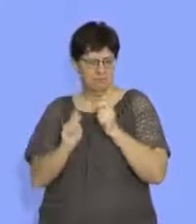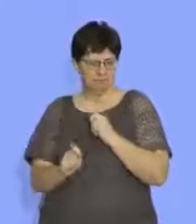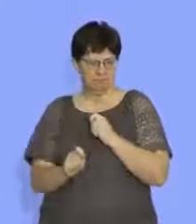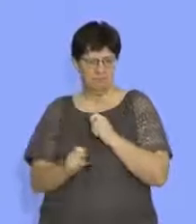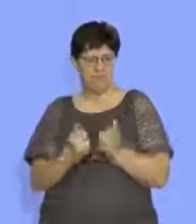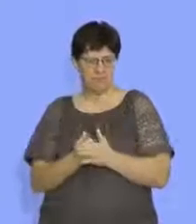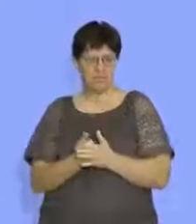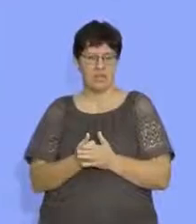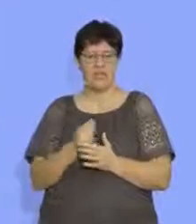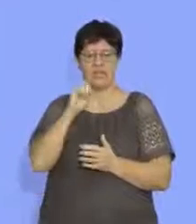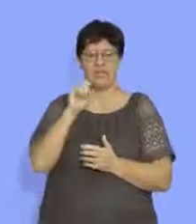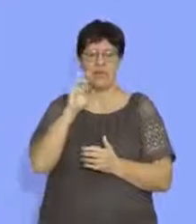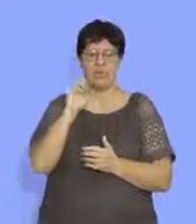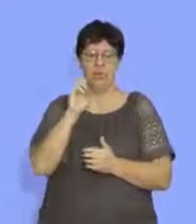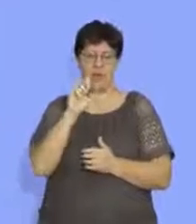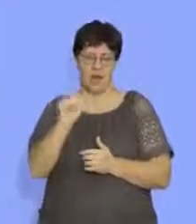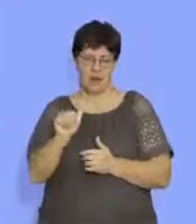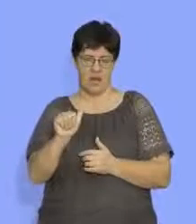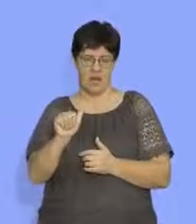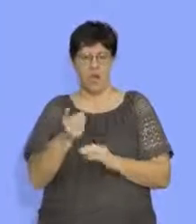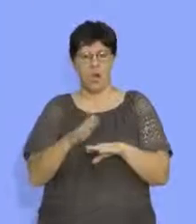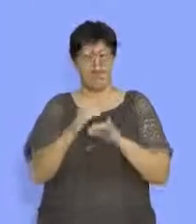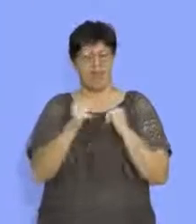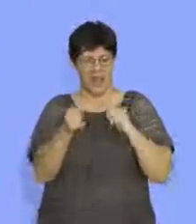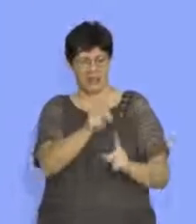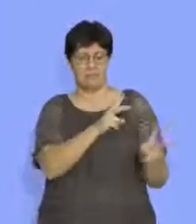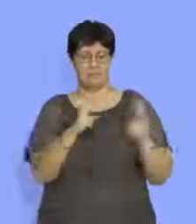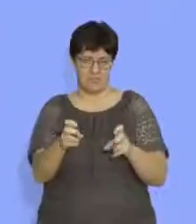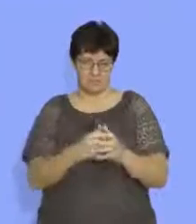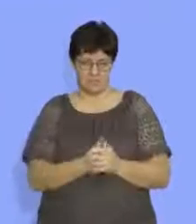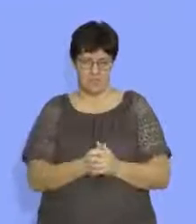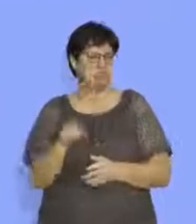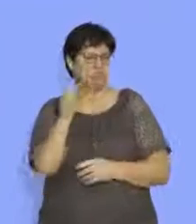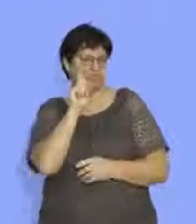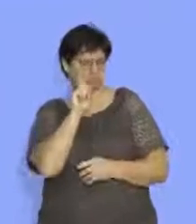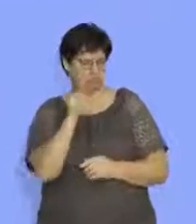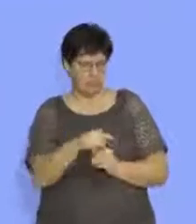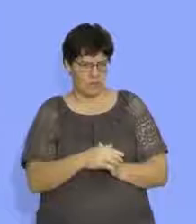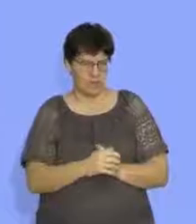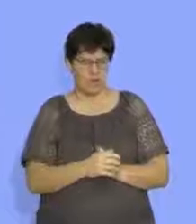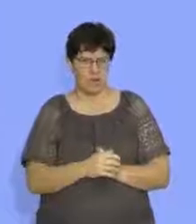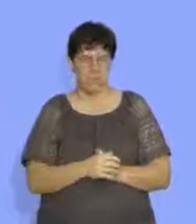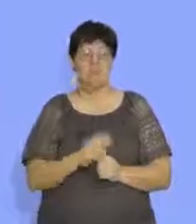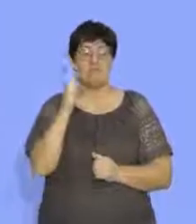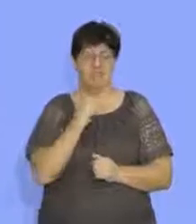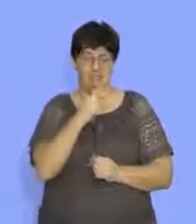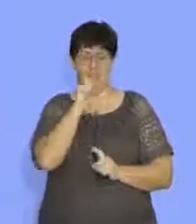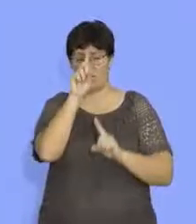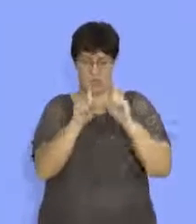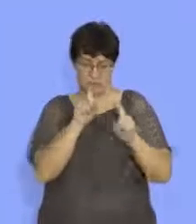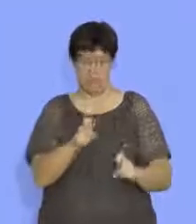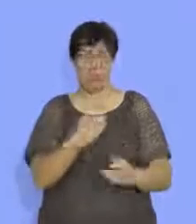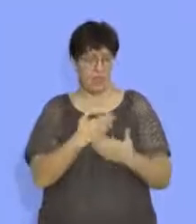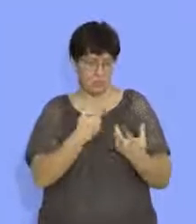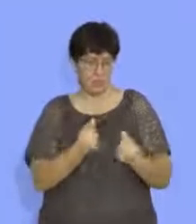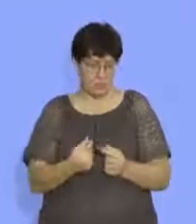the Siavula platform that is found online, right? So you can always go check it out. It has very nice questions that you guys